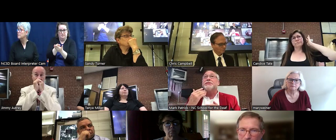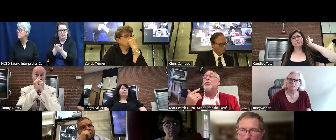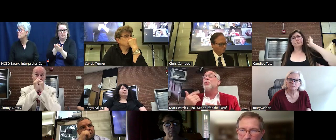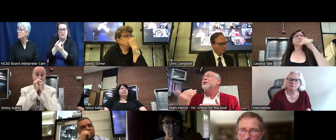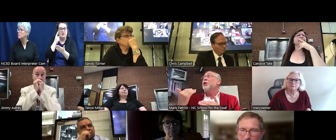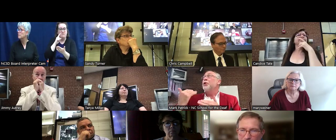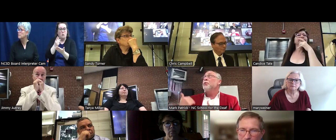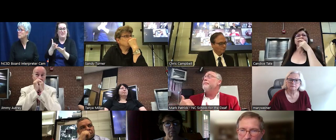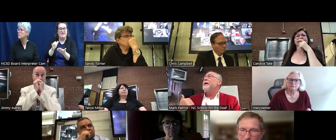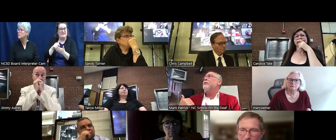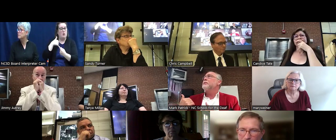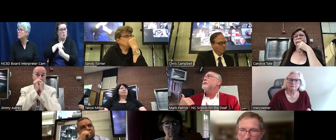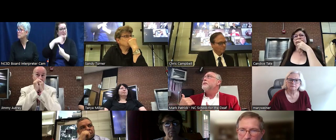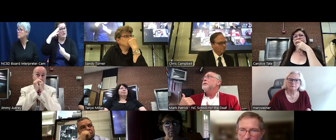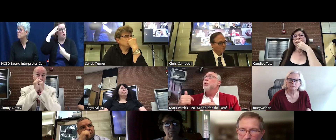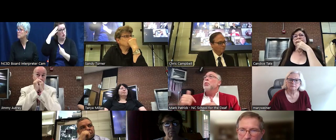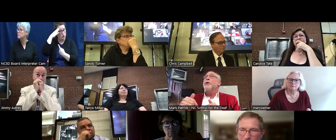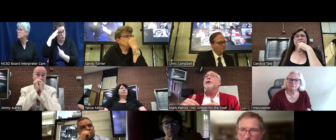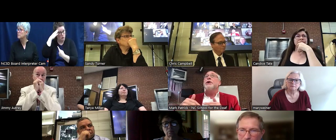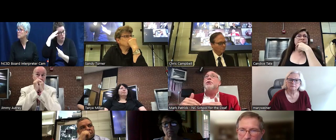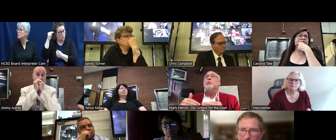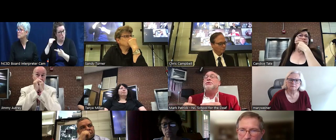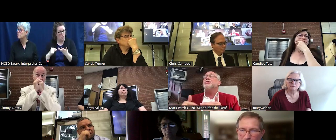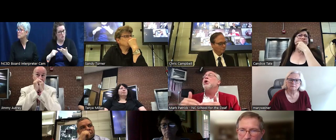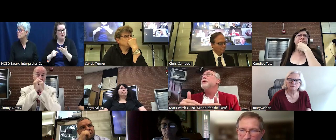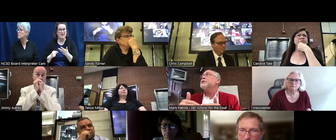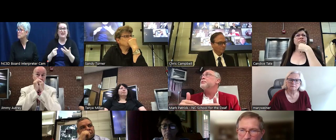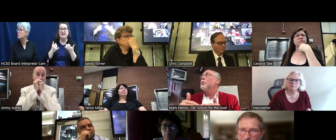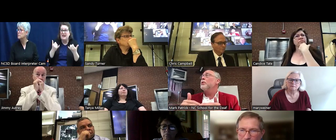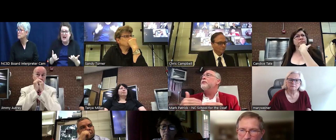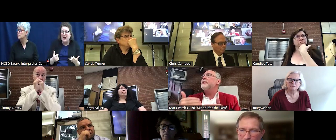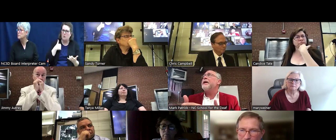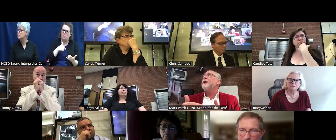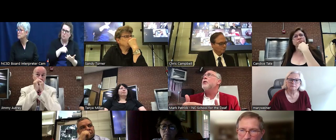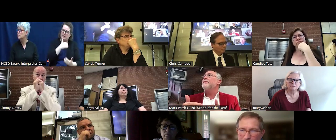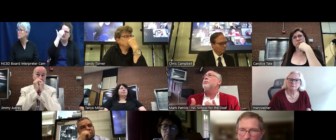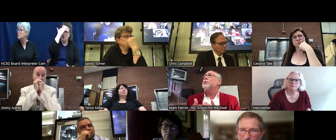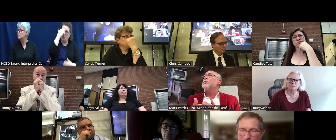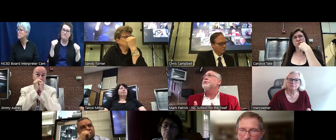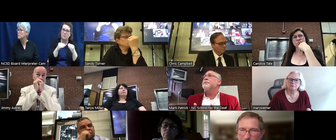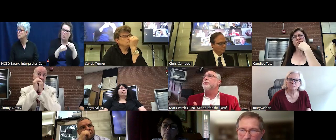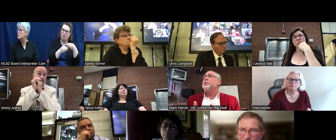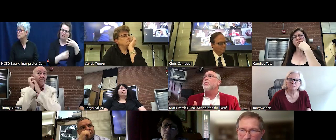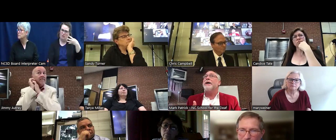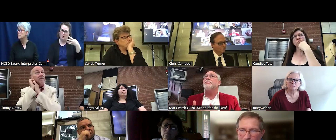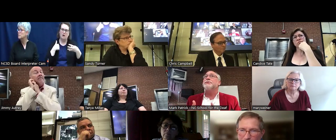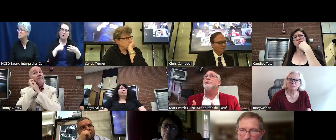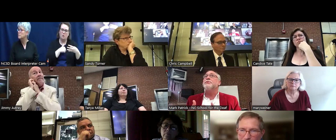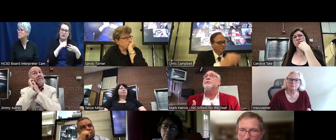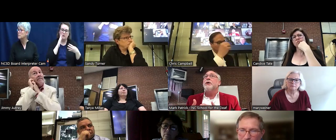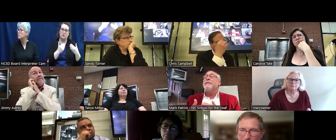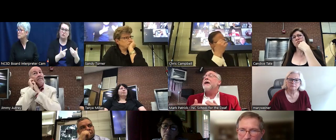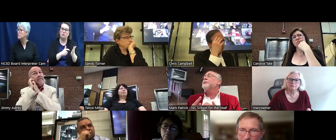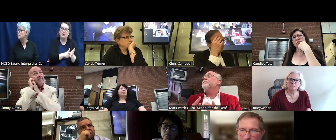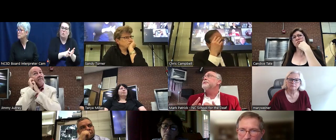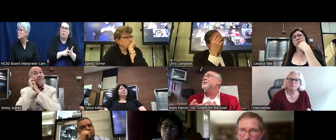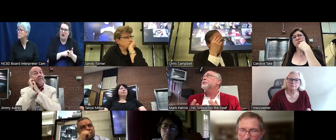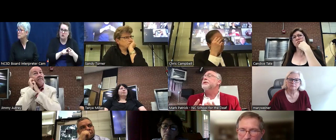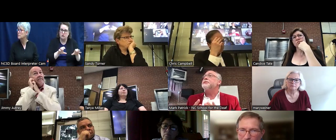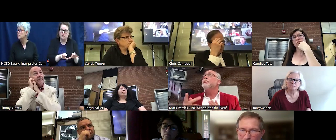things that we knew about. We know so much more now that we're going to be required to do that